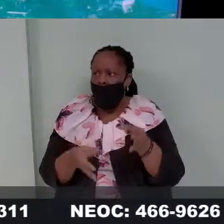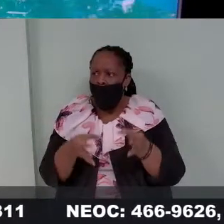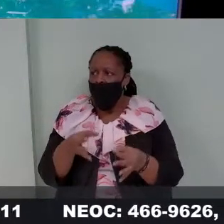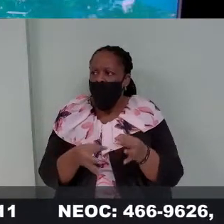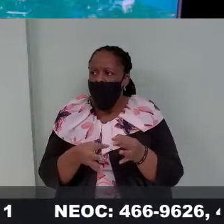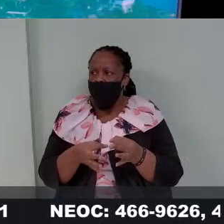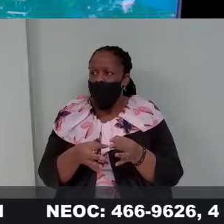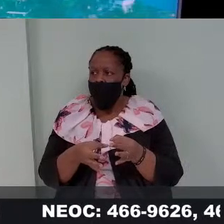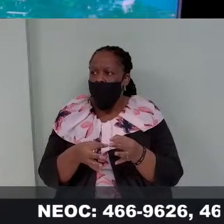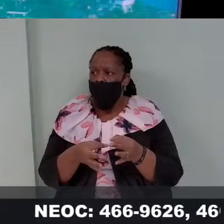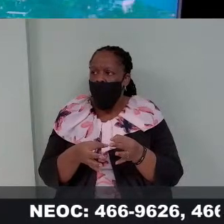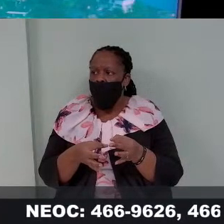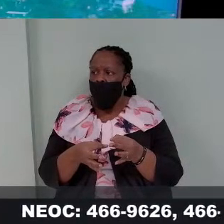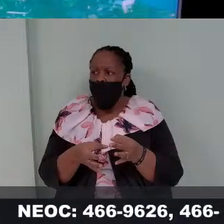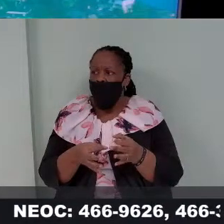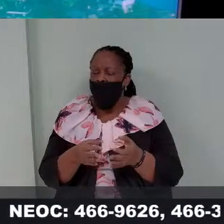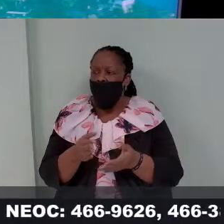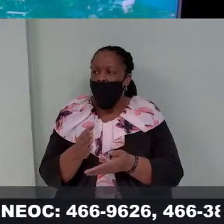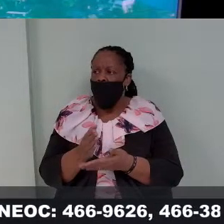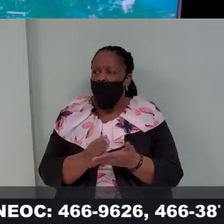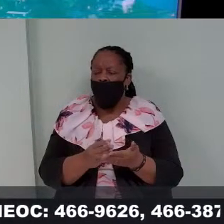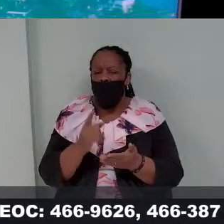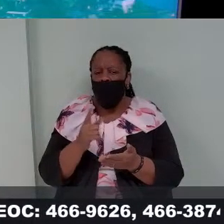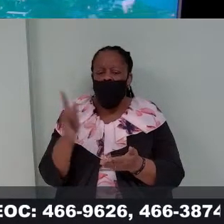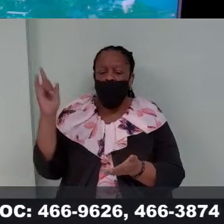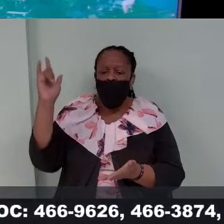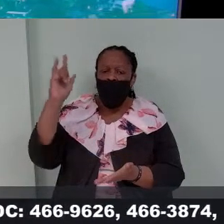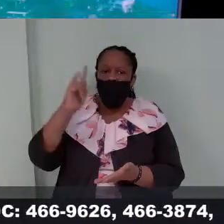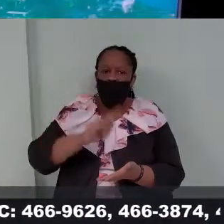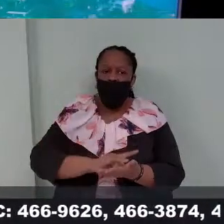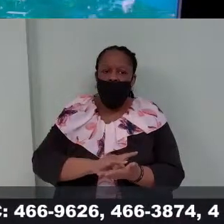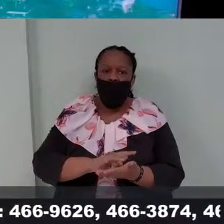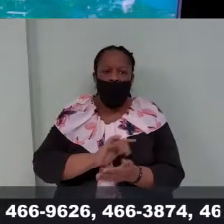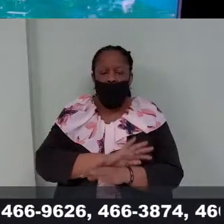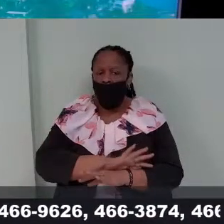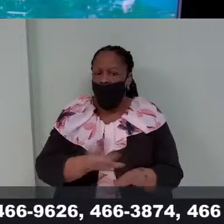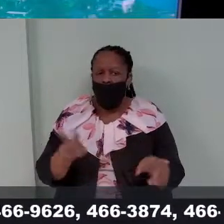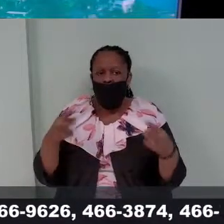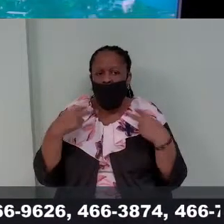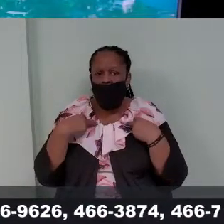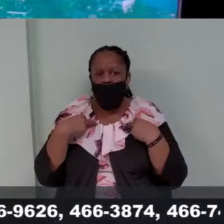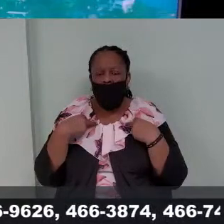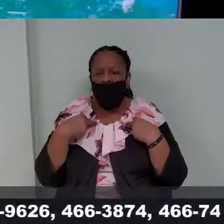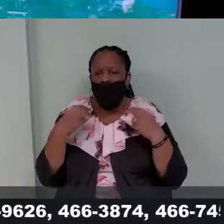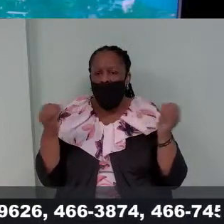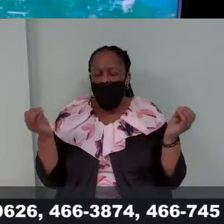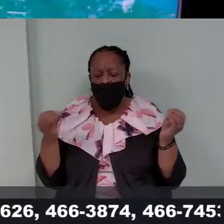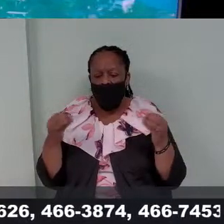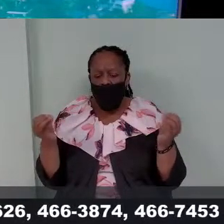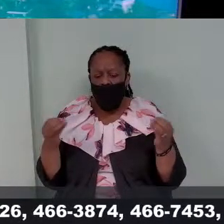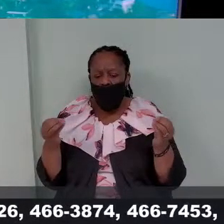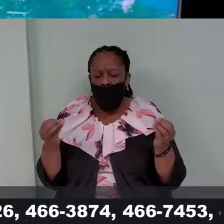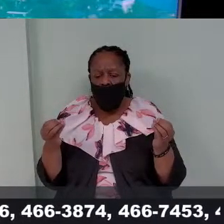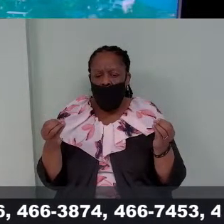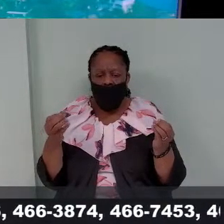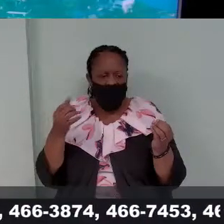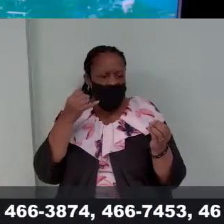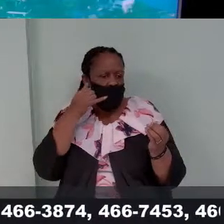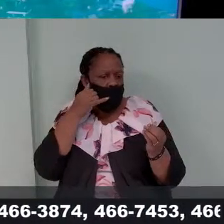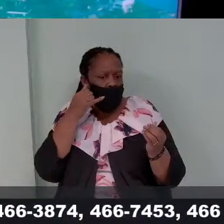a device through which they can download the COVID-19 tracing app, or for some